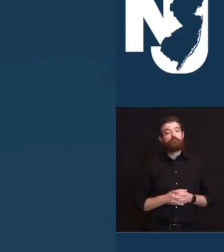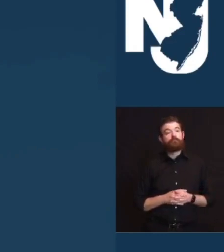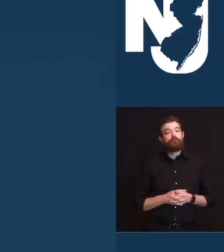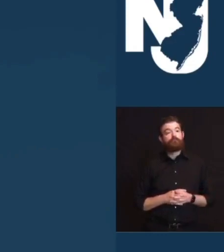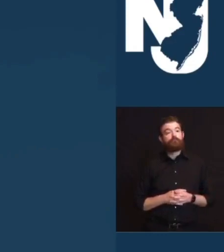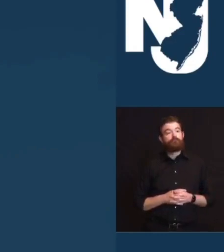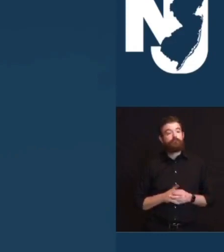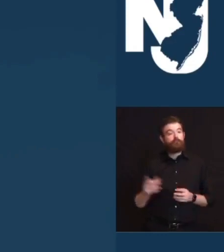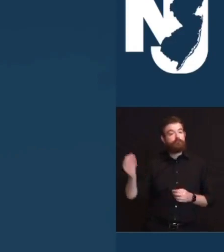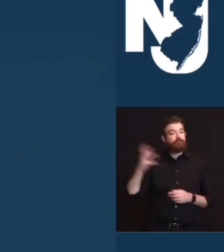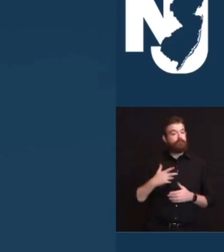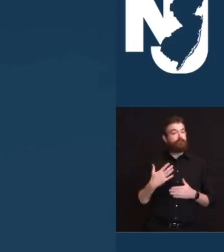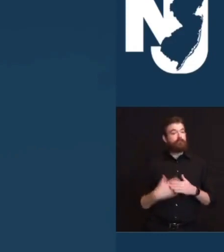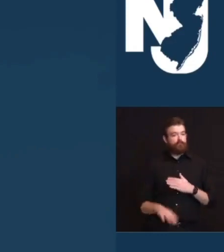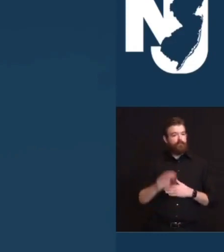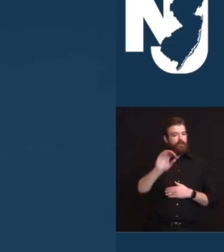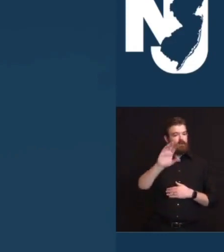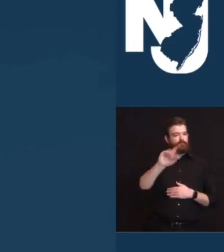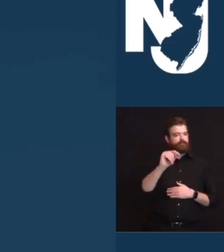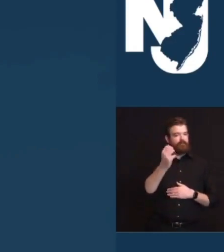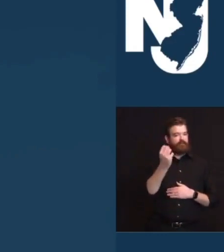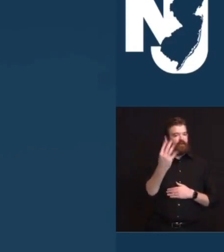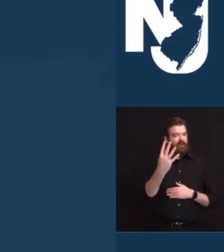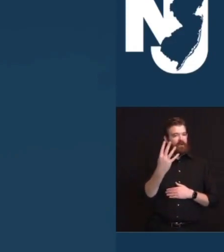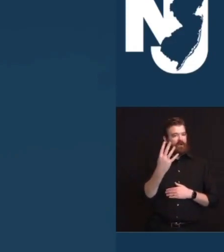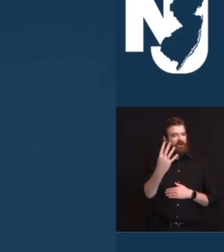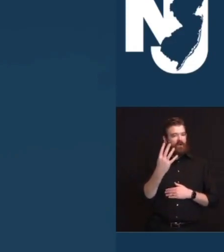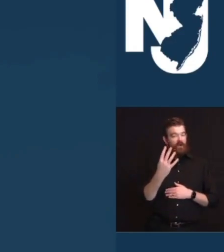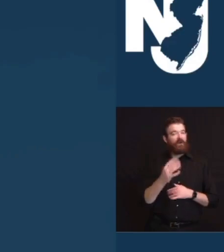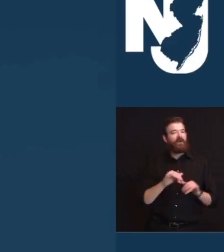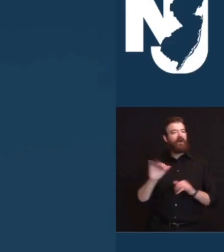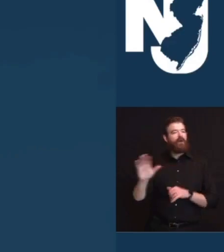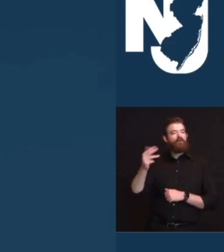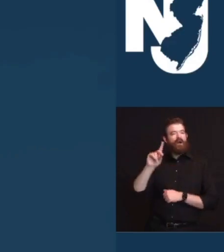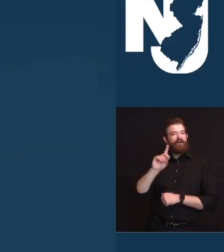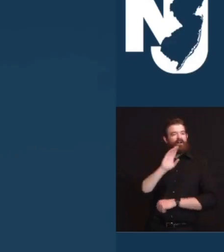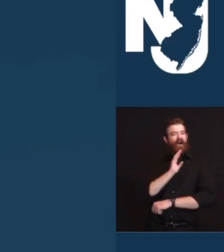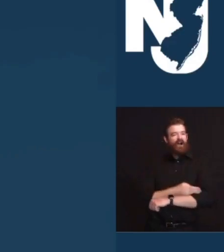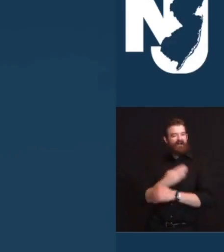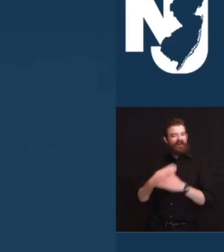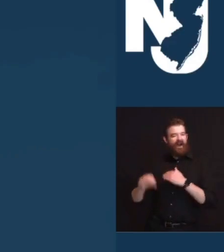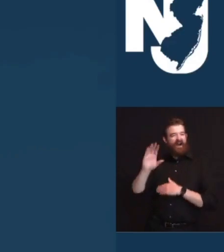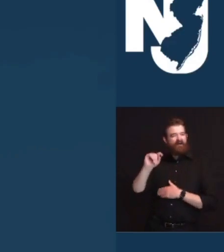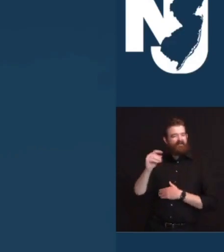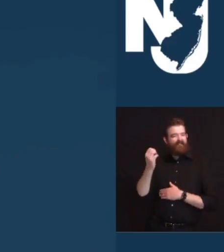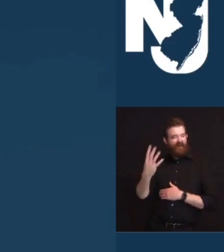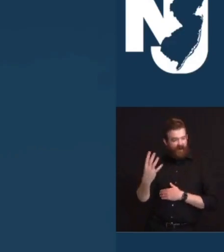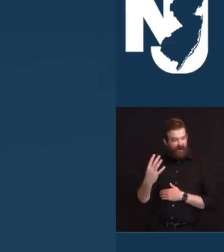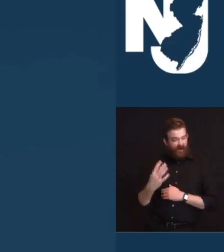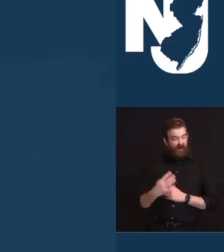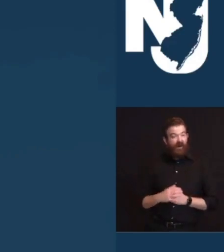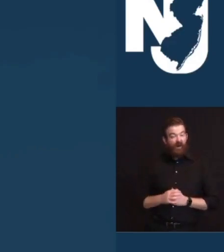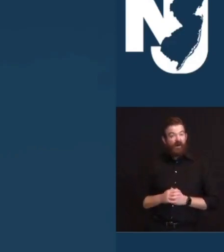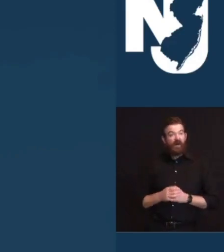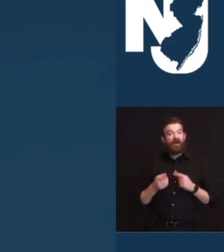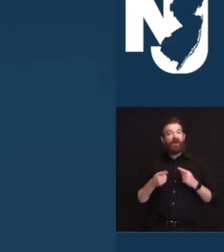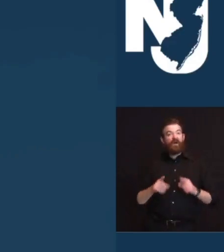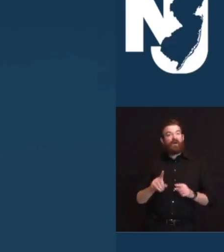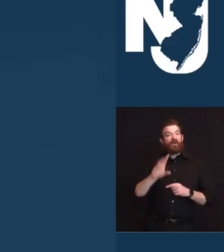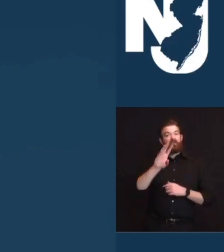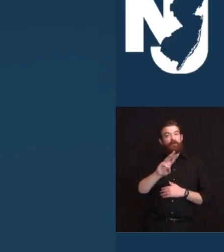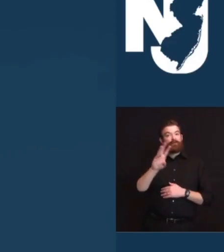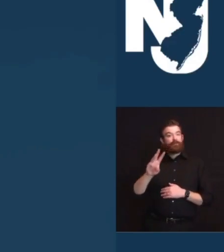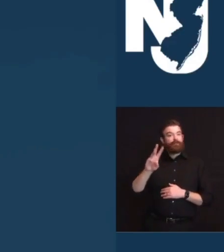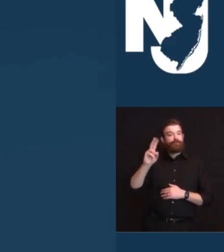14th, the same day as his granddaughter, Julia. During World War II, Mel was a member of the